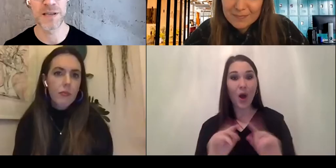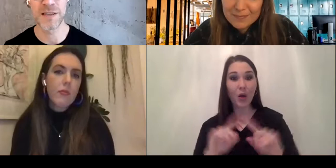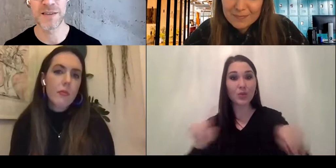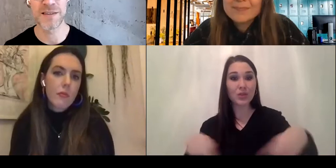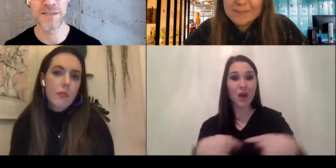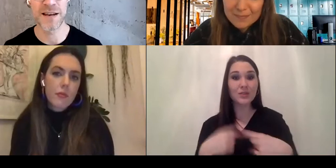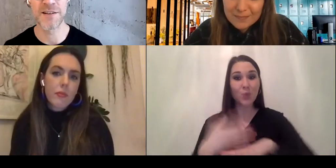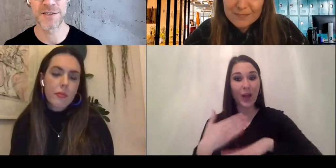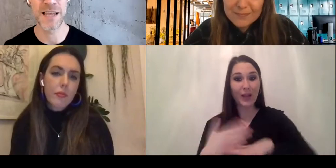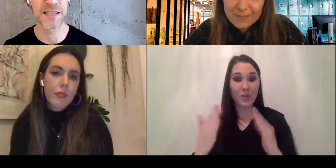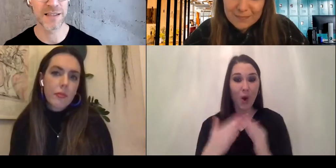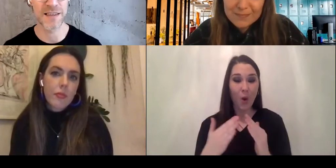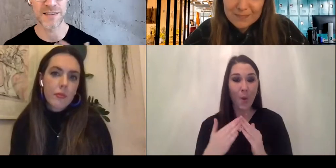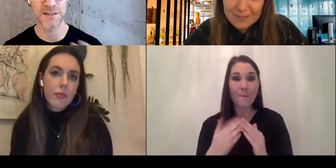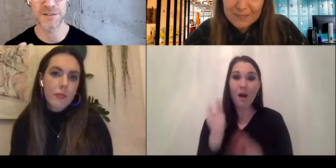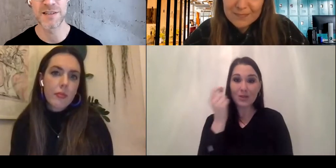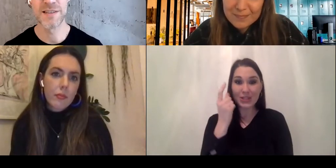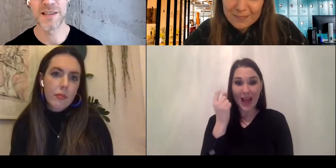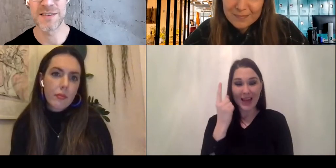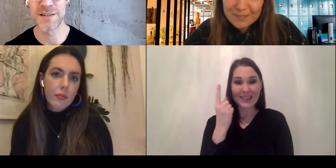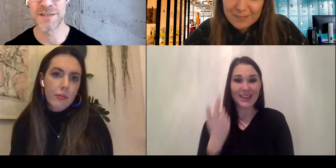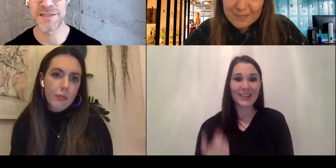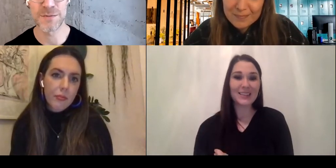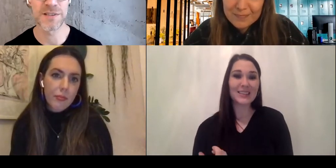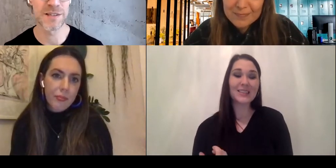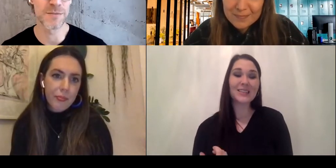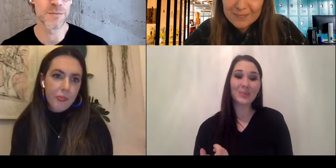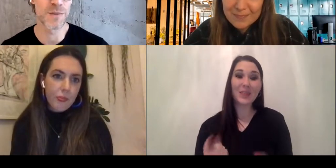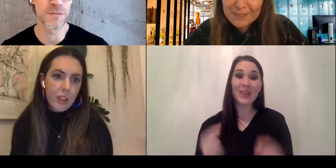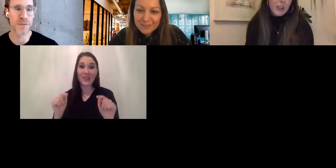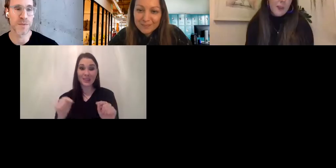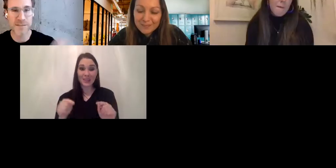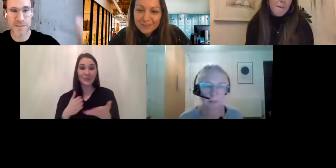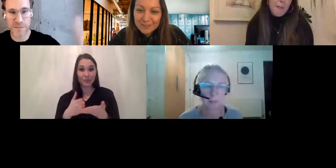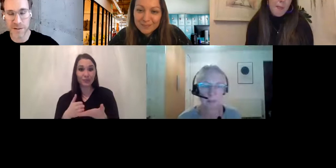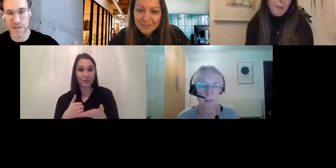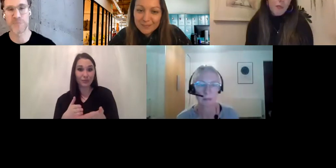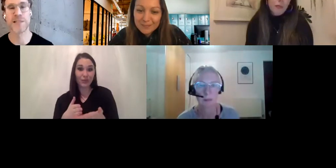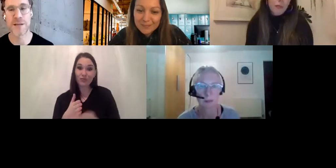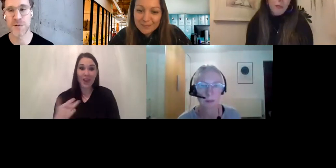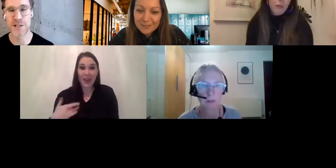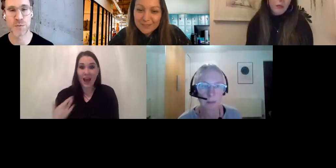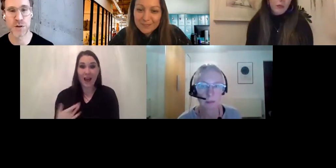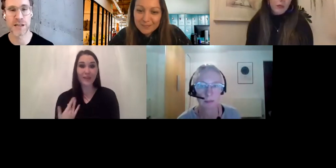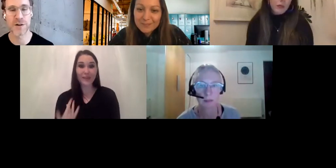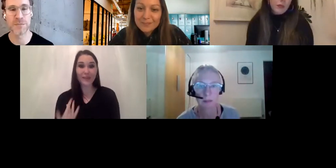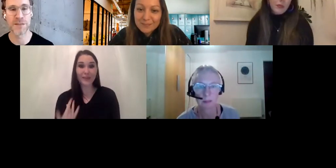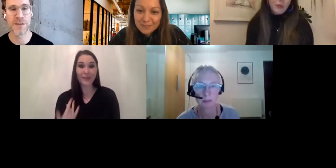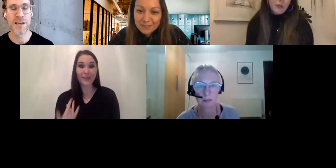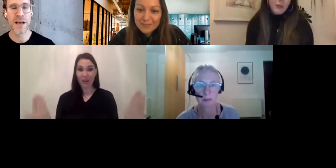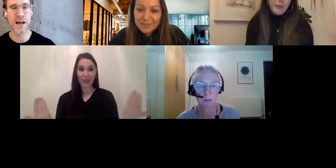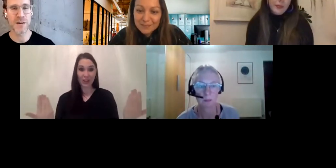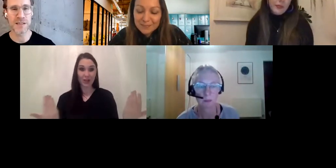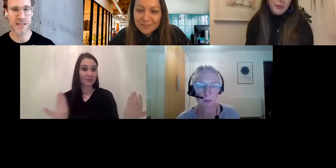home, and that understanding that there's this is a real, that this isn't a complete separation, work and home